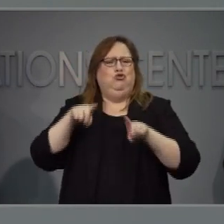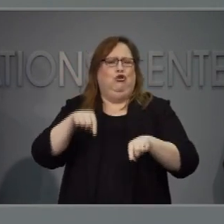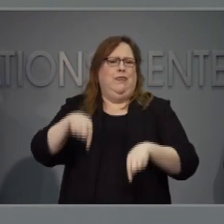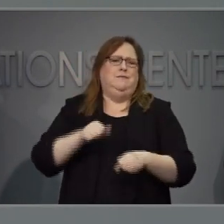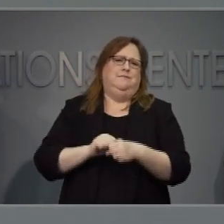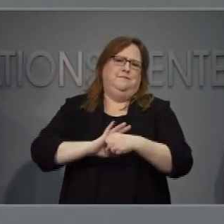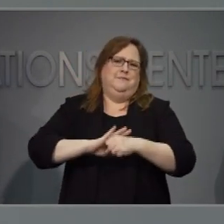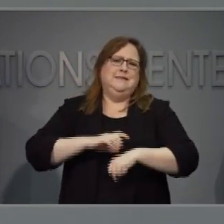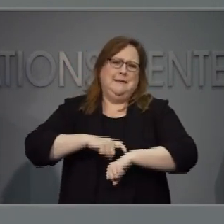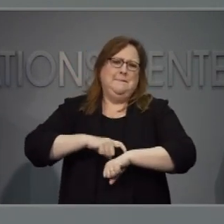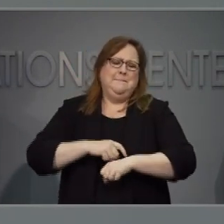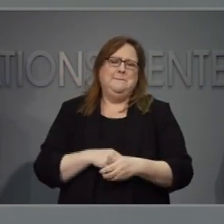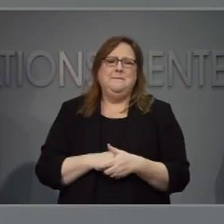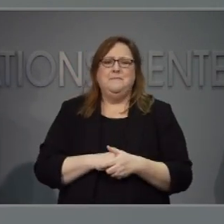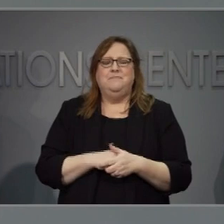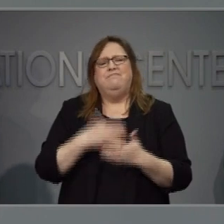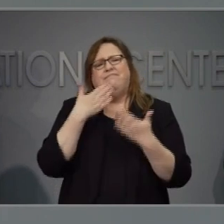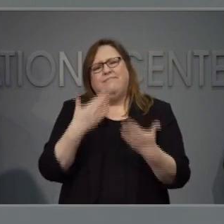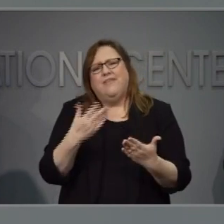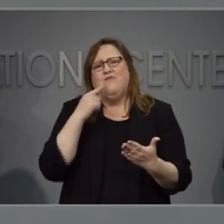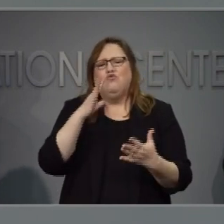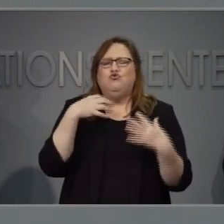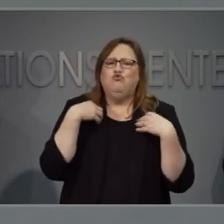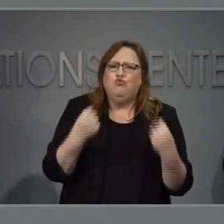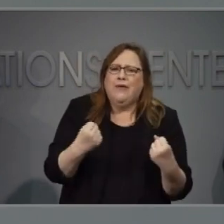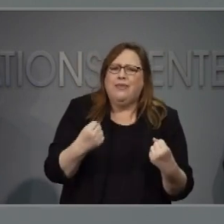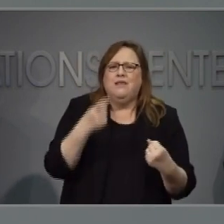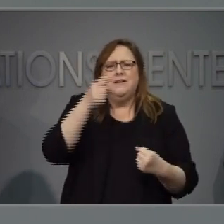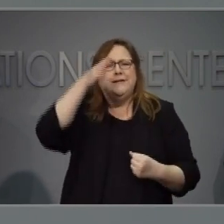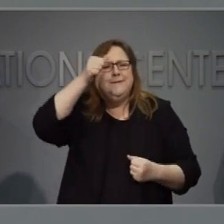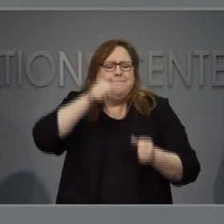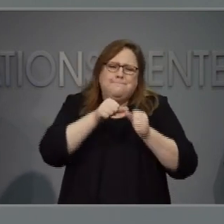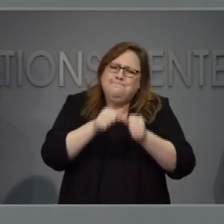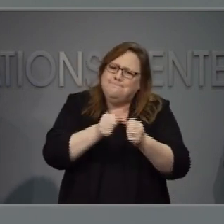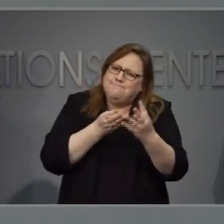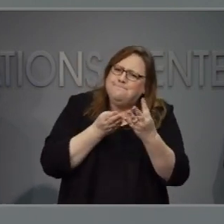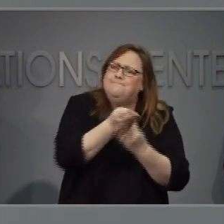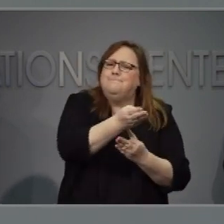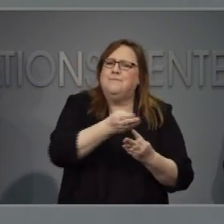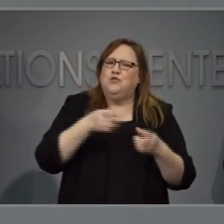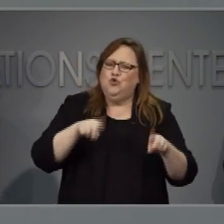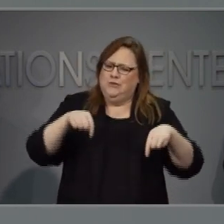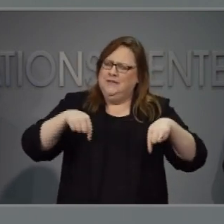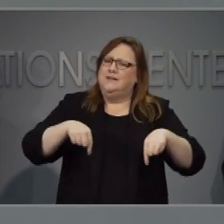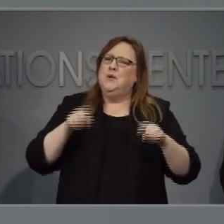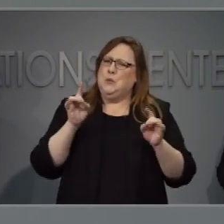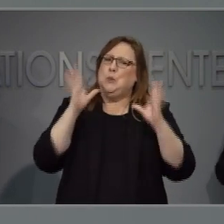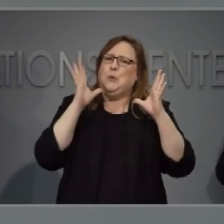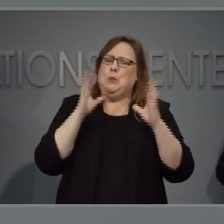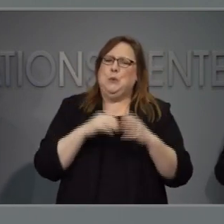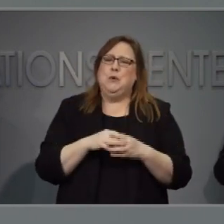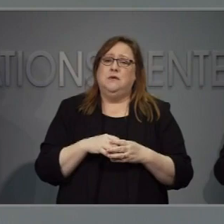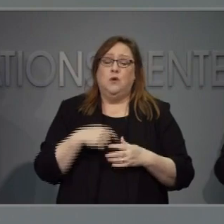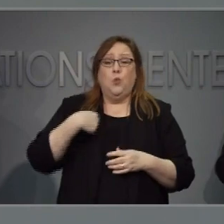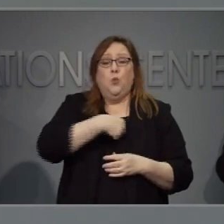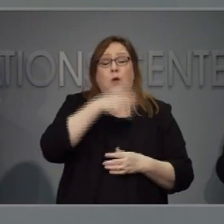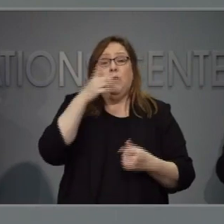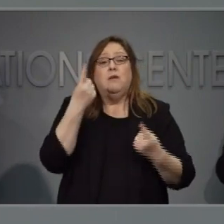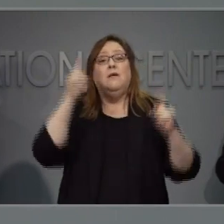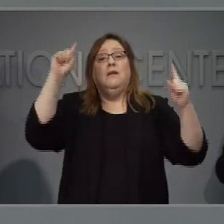your strength and resilience during these difficult times. Together, we will come out of this crisis